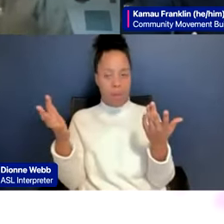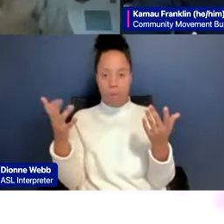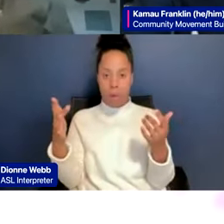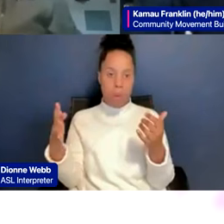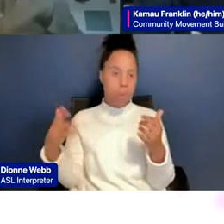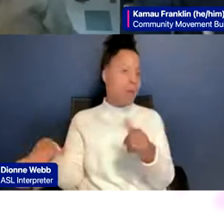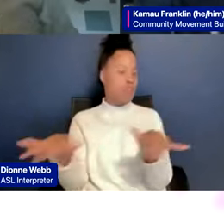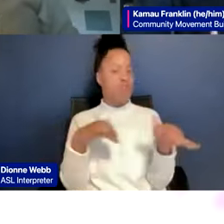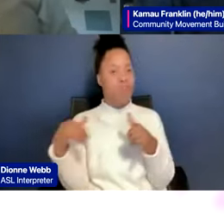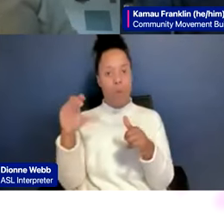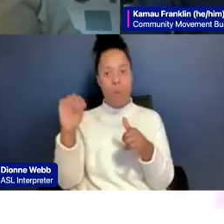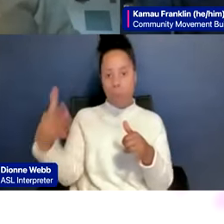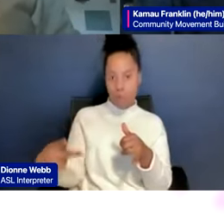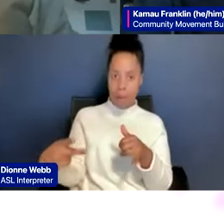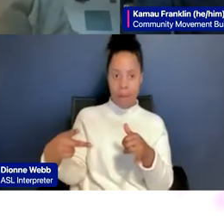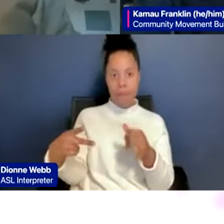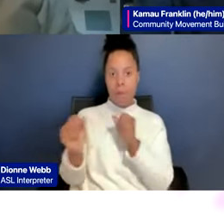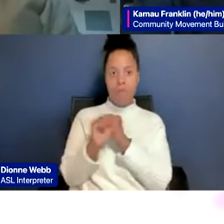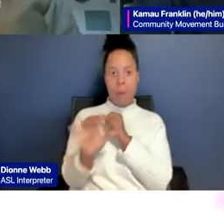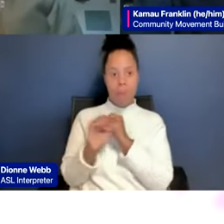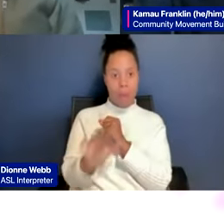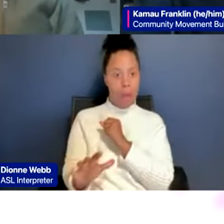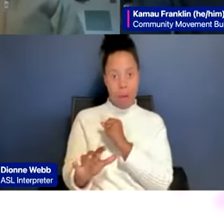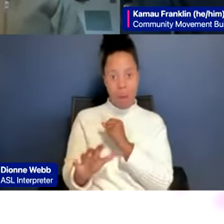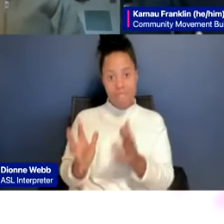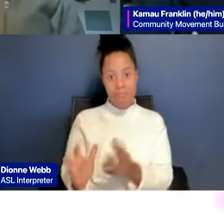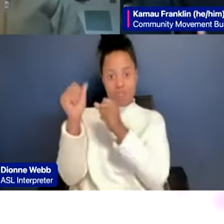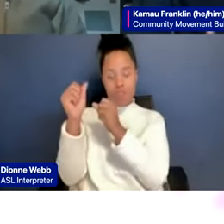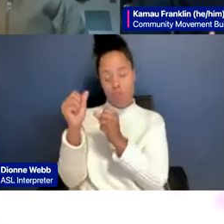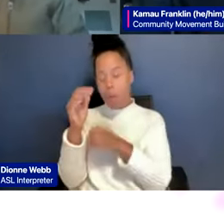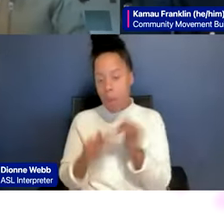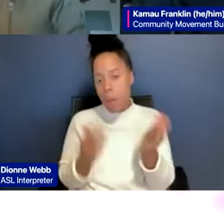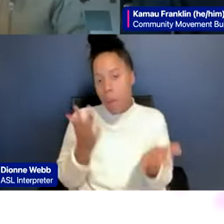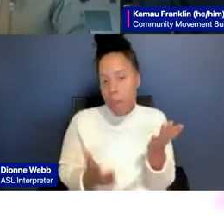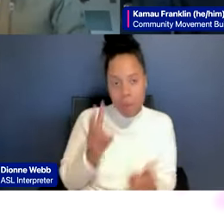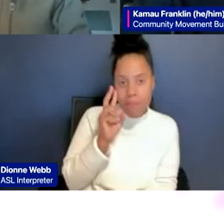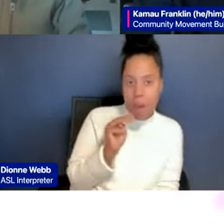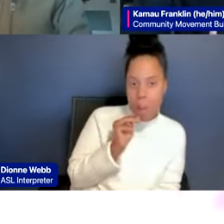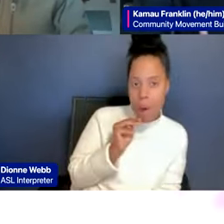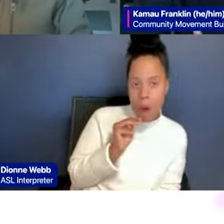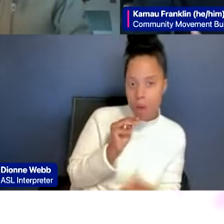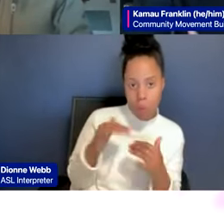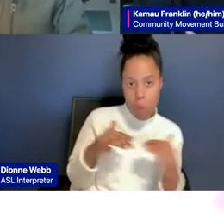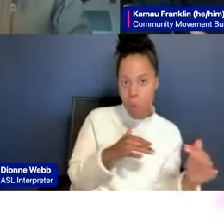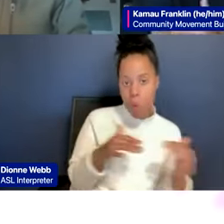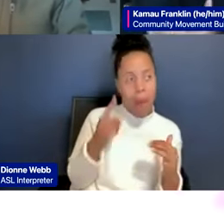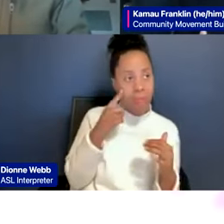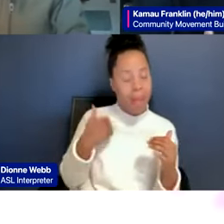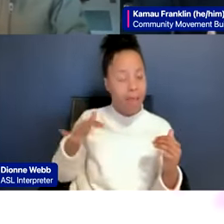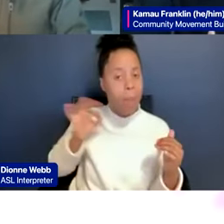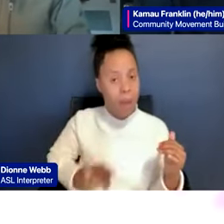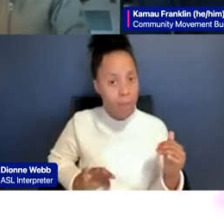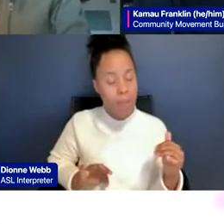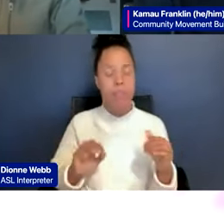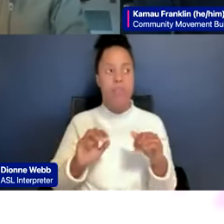rate, maybe than it was doing the Vietnam War, right? So I do think it has benefits in that way, but by no means do we need the